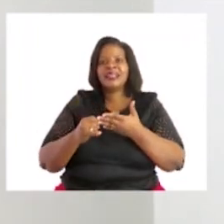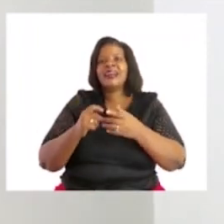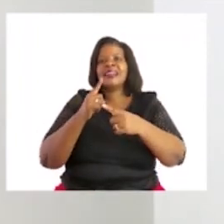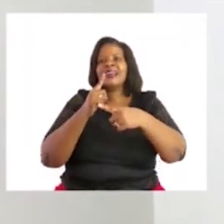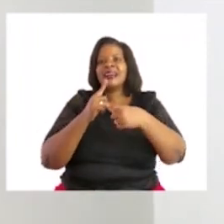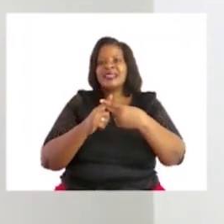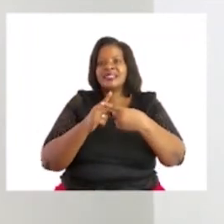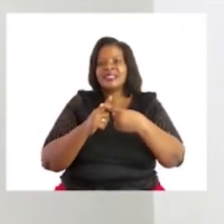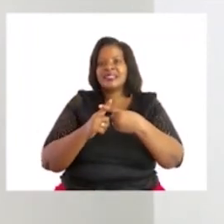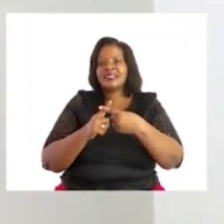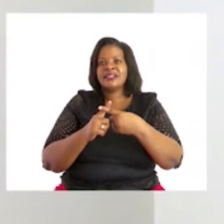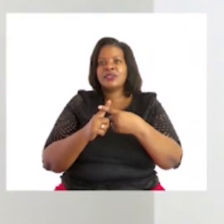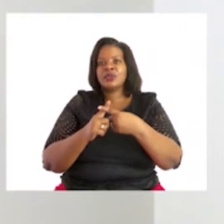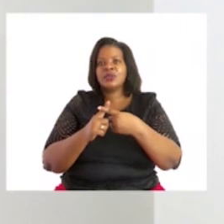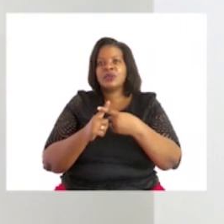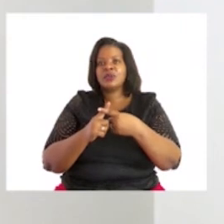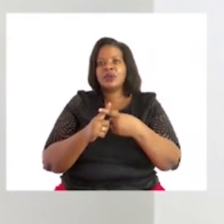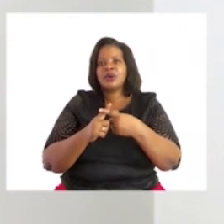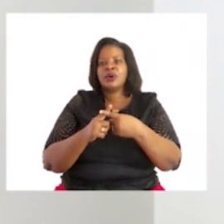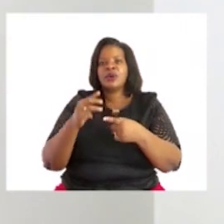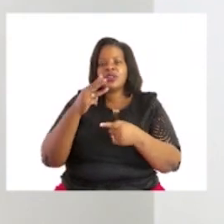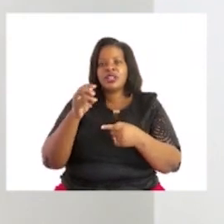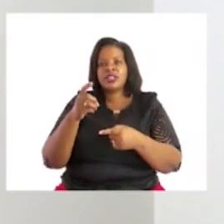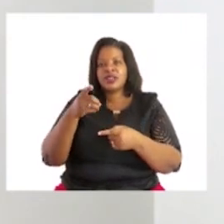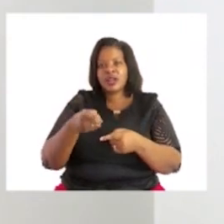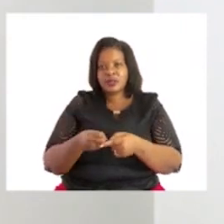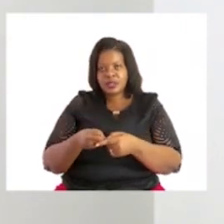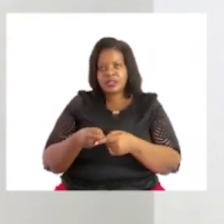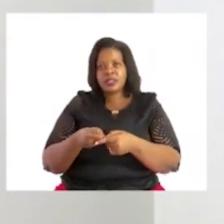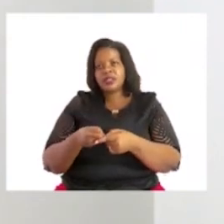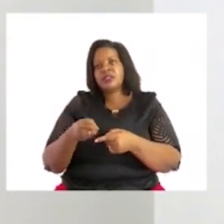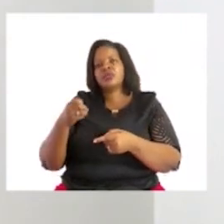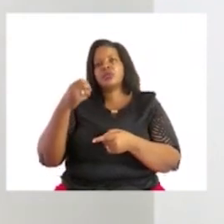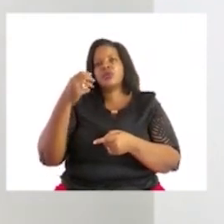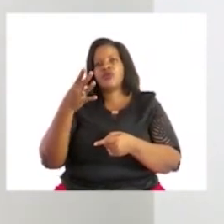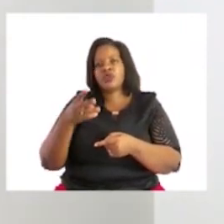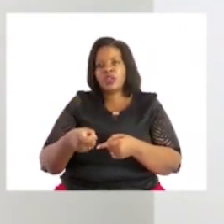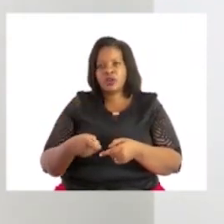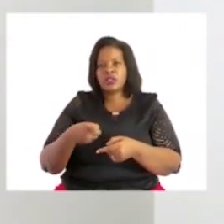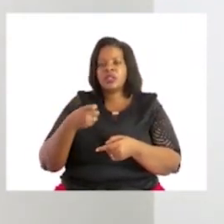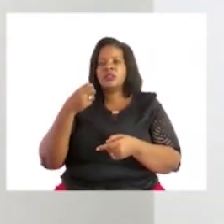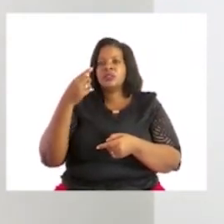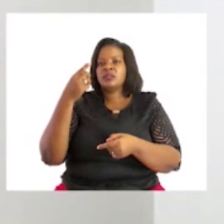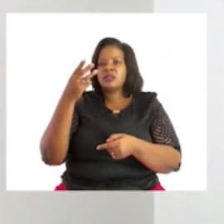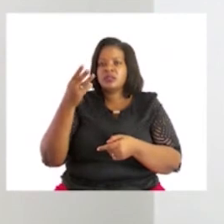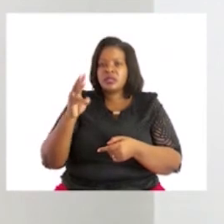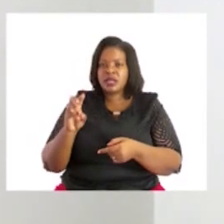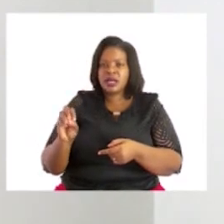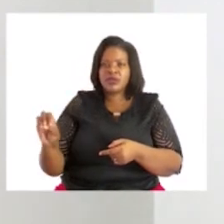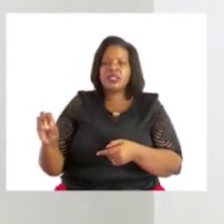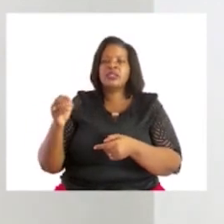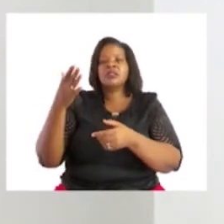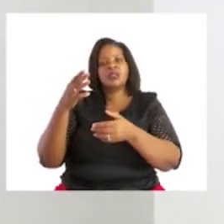also, you can also say it's between 30,000 plus 4,000 plus 600, and it must give you.